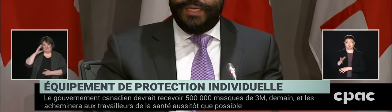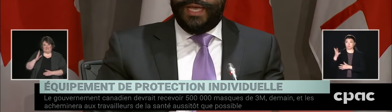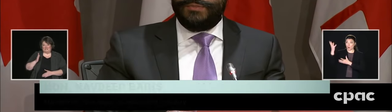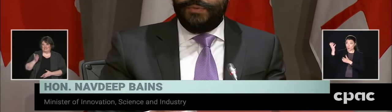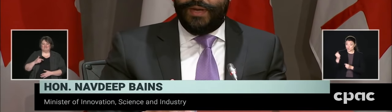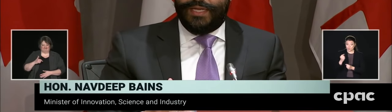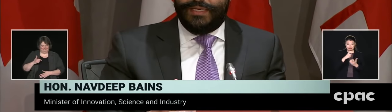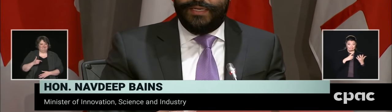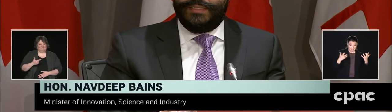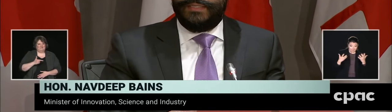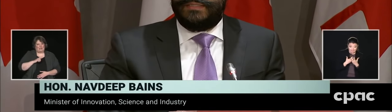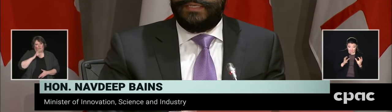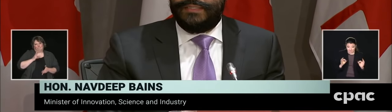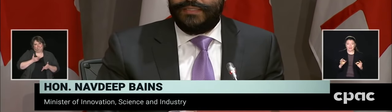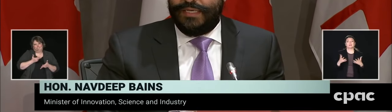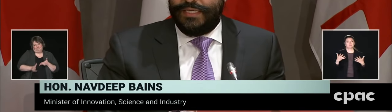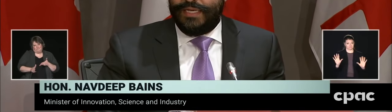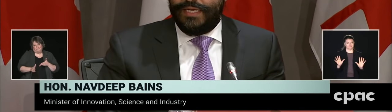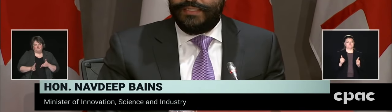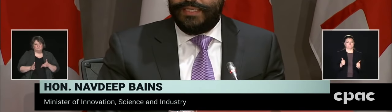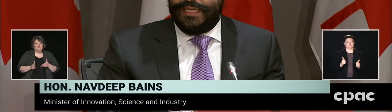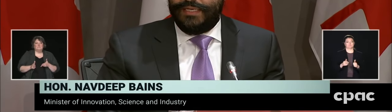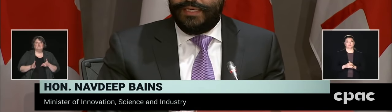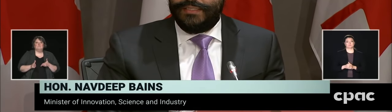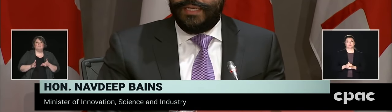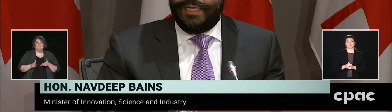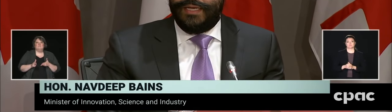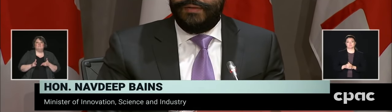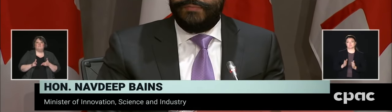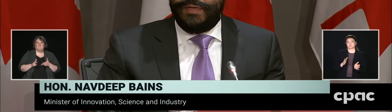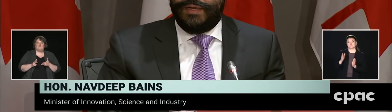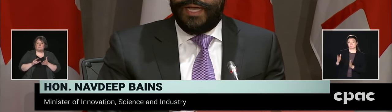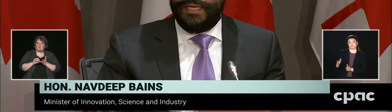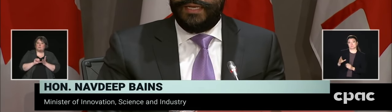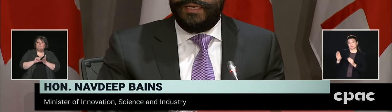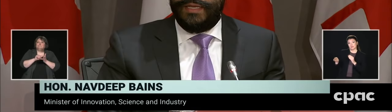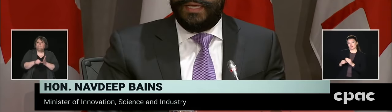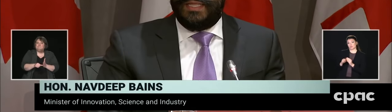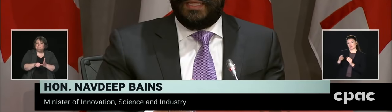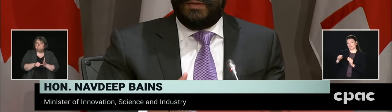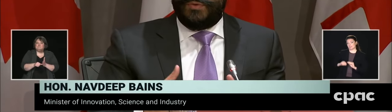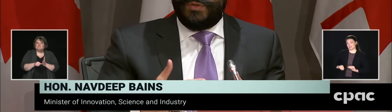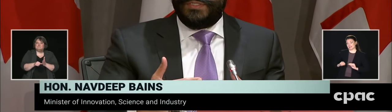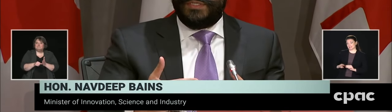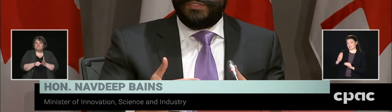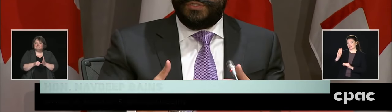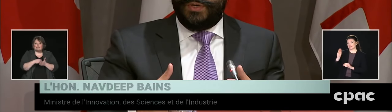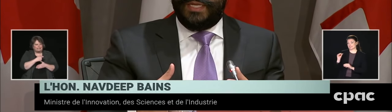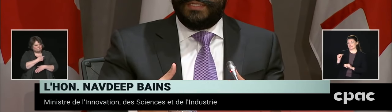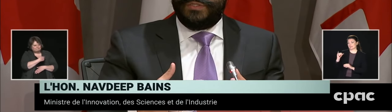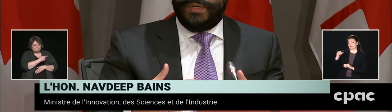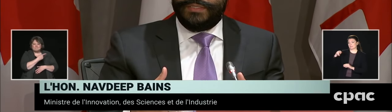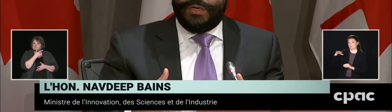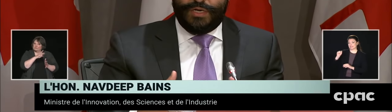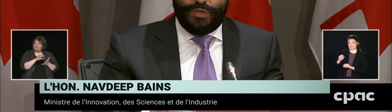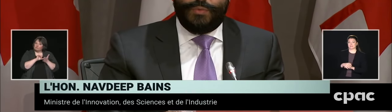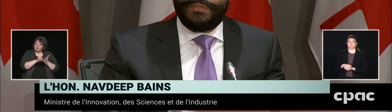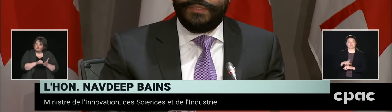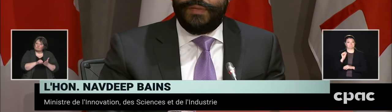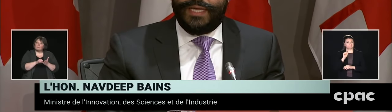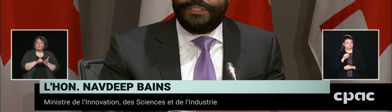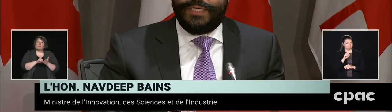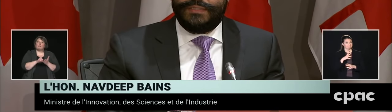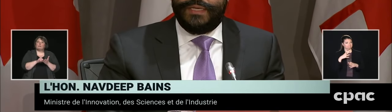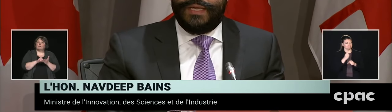note, as we recognize, as Anita has said and Chrystia have highlighted, that of course there's strain and stress on our